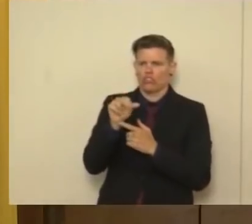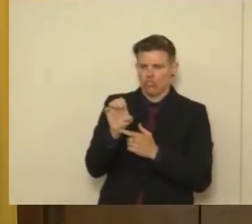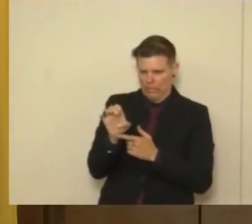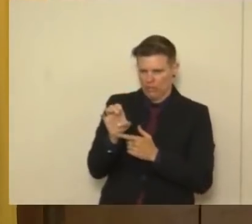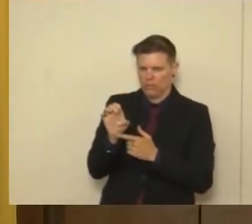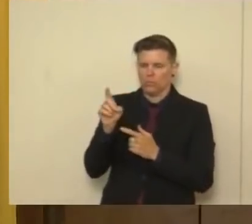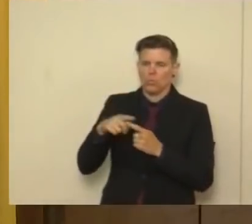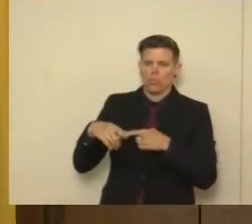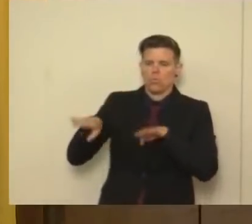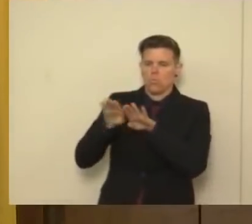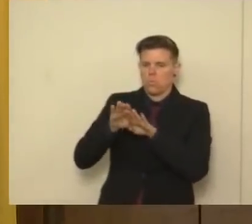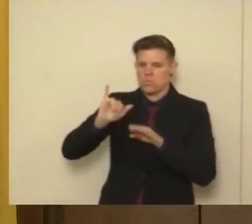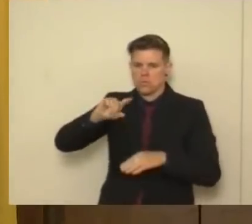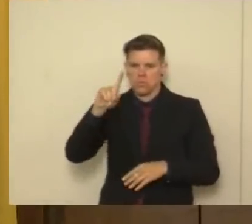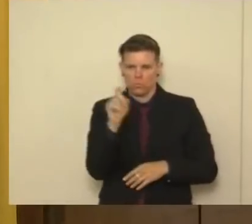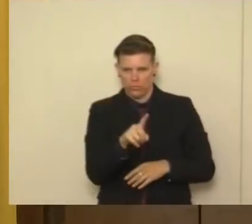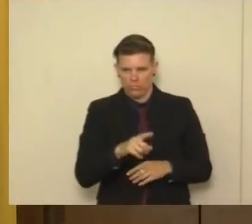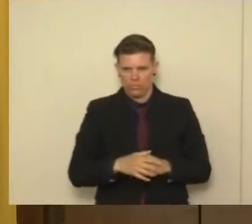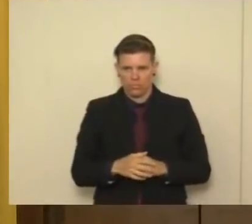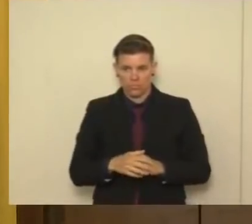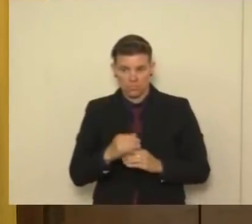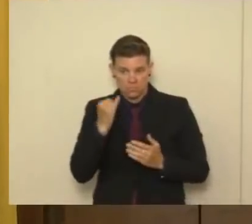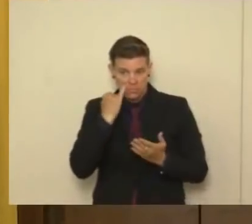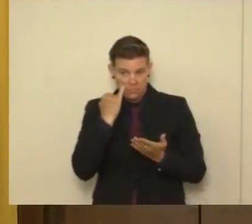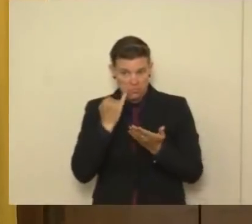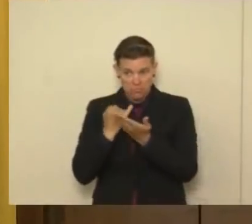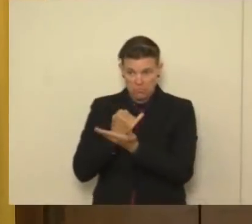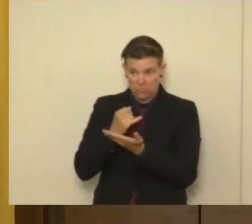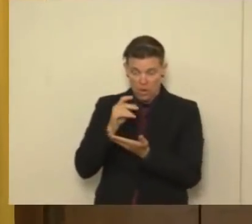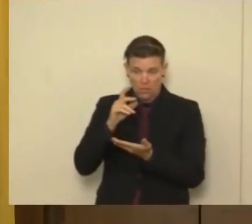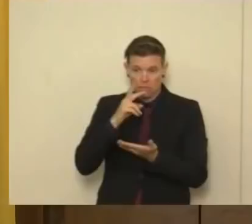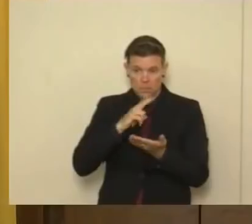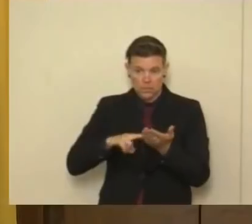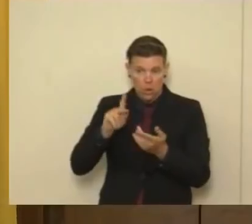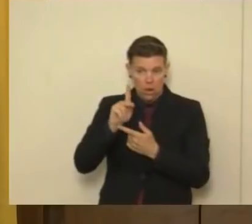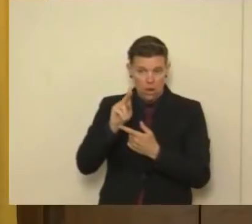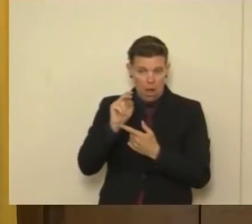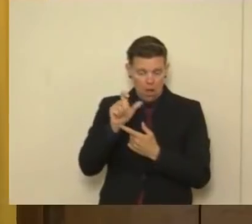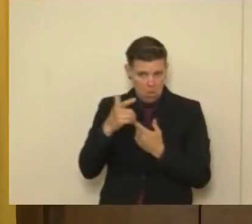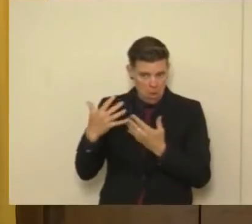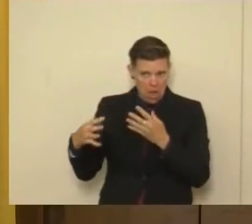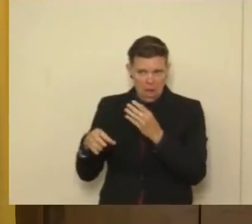if Secretary Kunkel has anything to add, we do know that